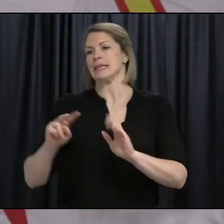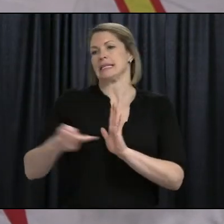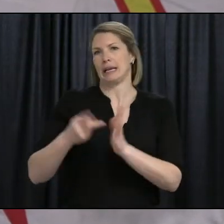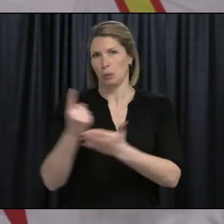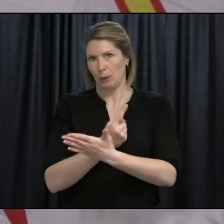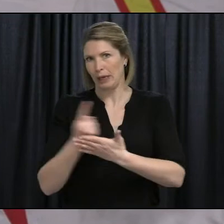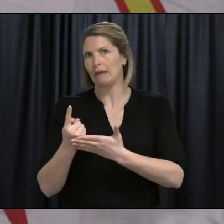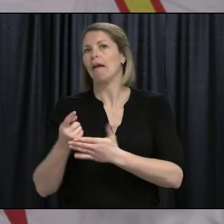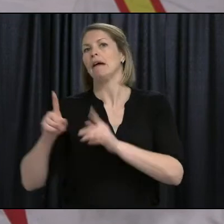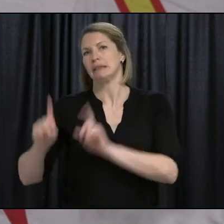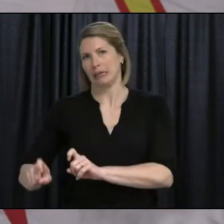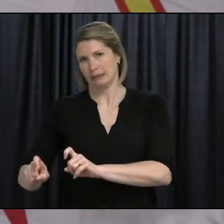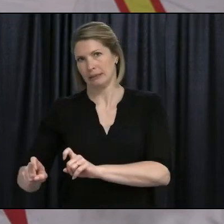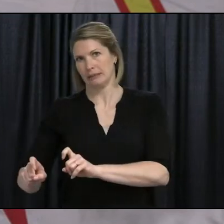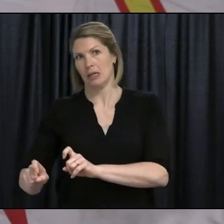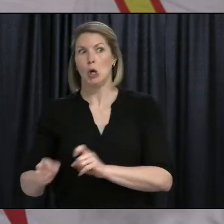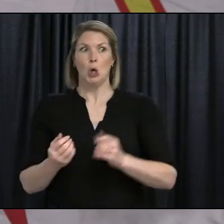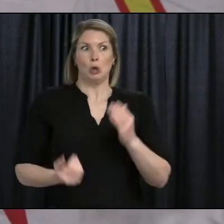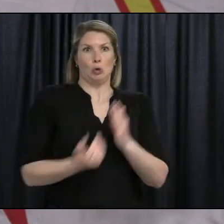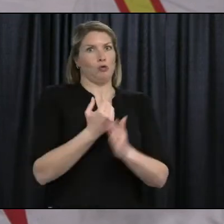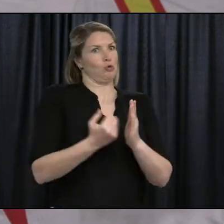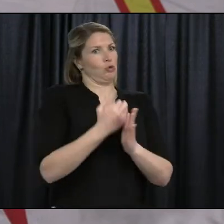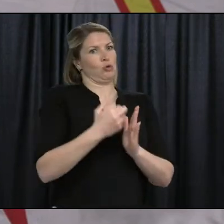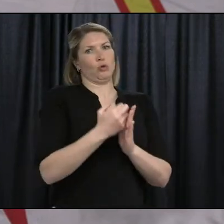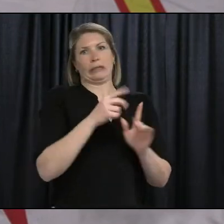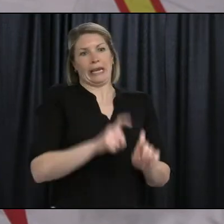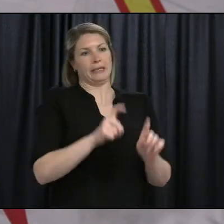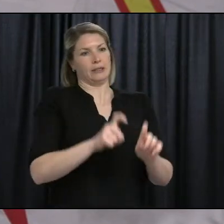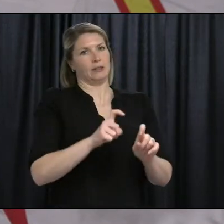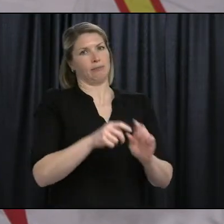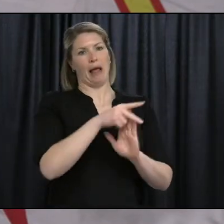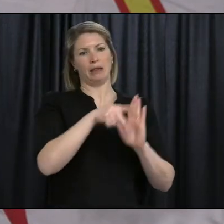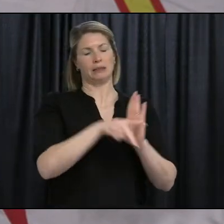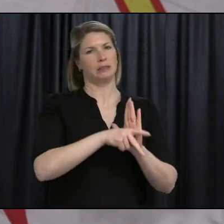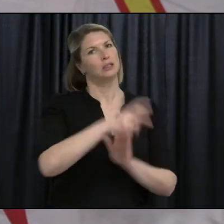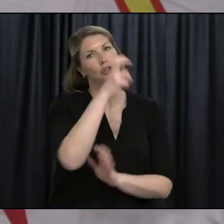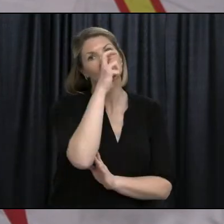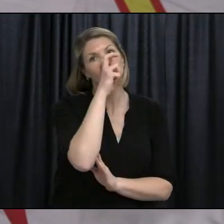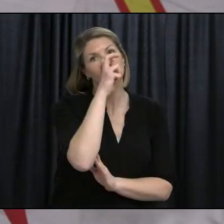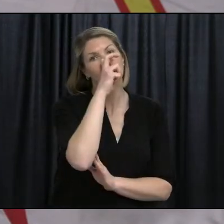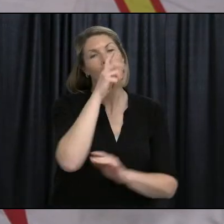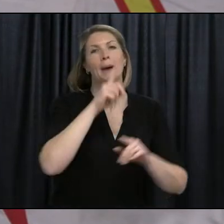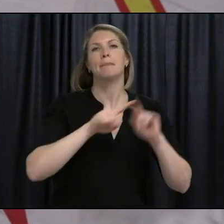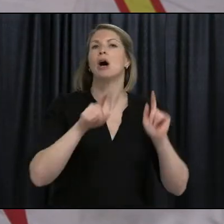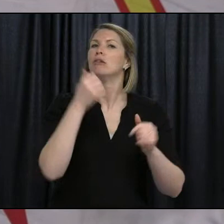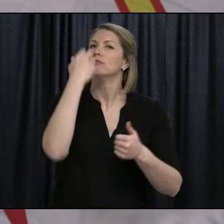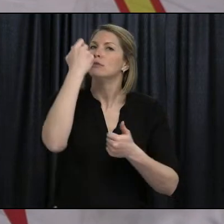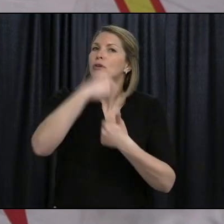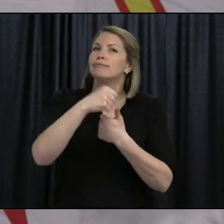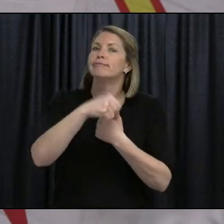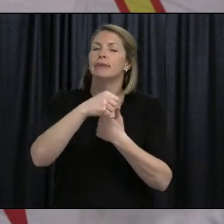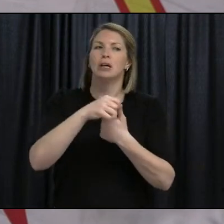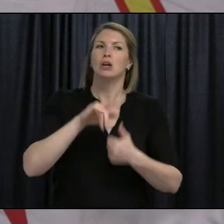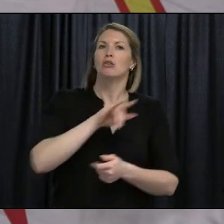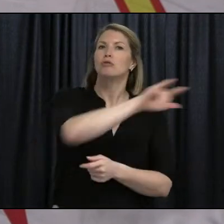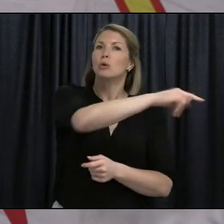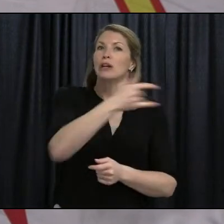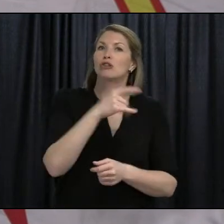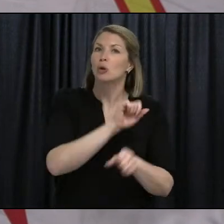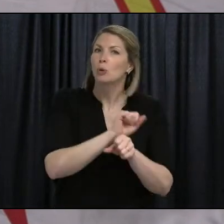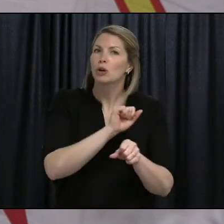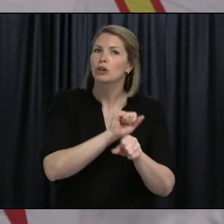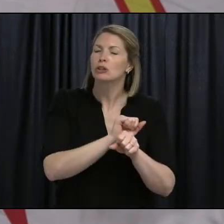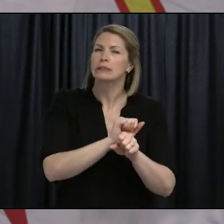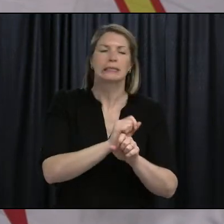province. This new testing protocol does not apply to essential workers and rotational workers coming from non-outbreak sites